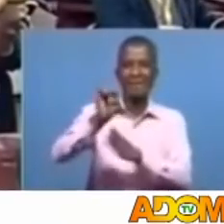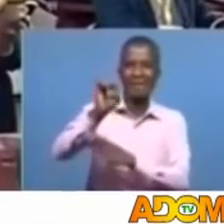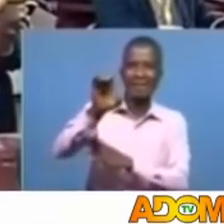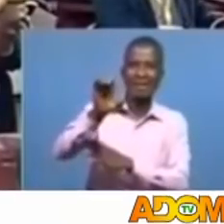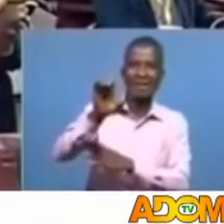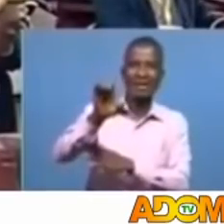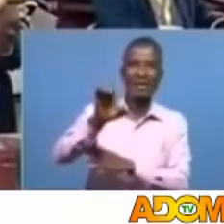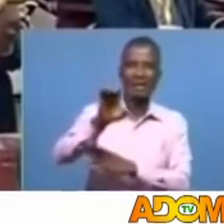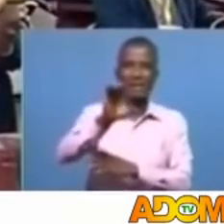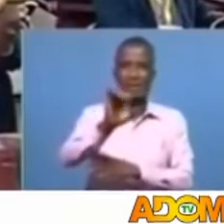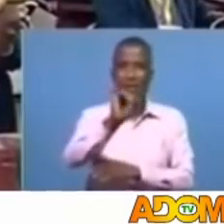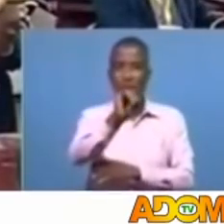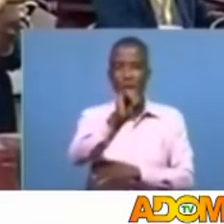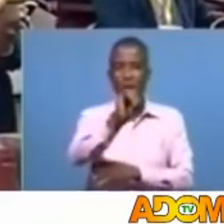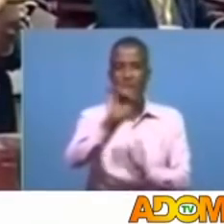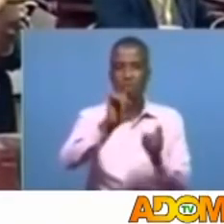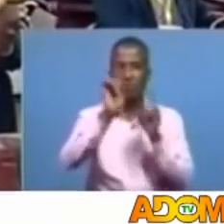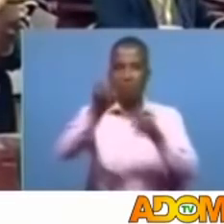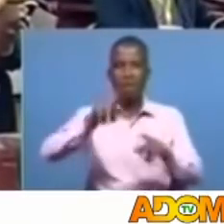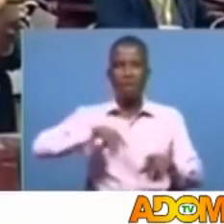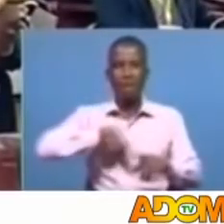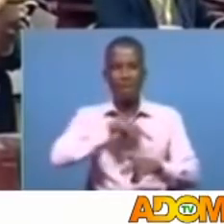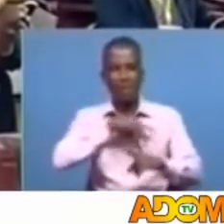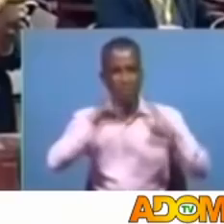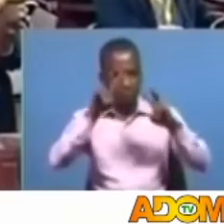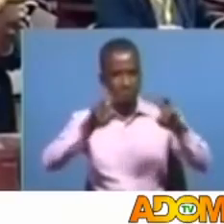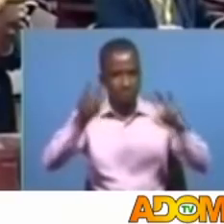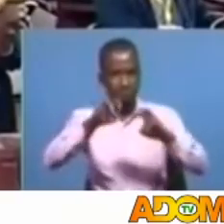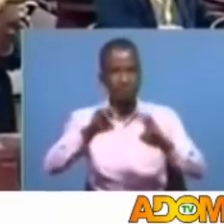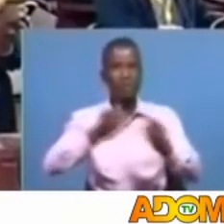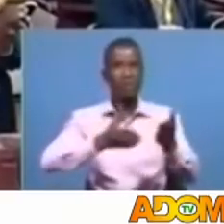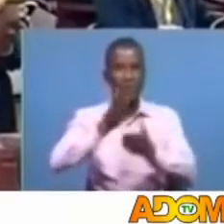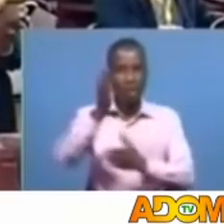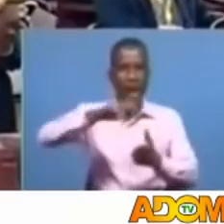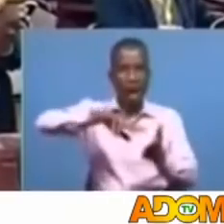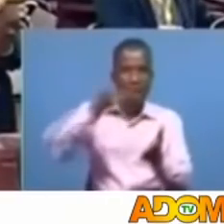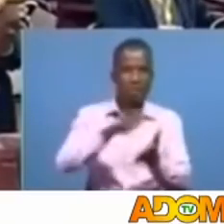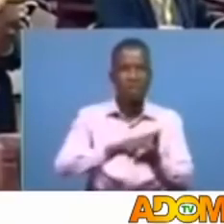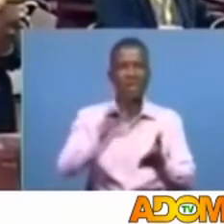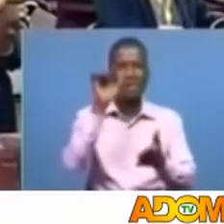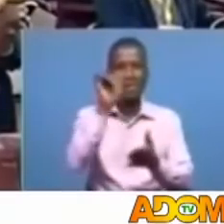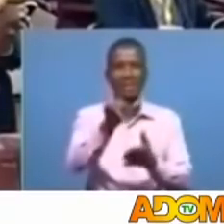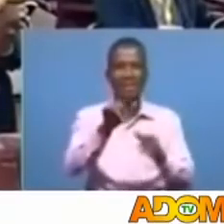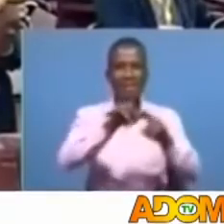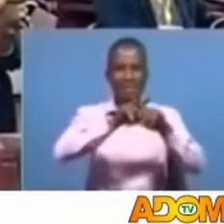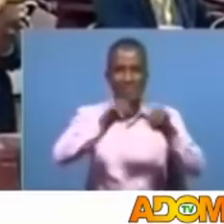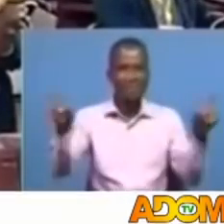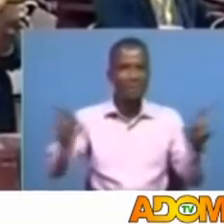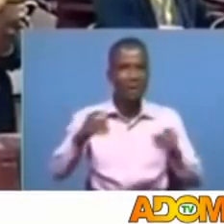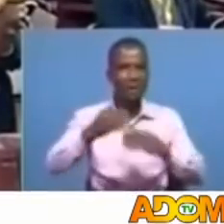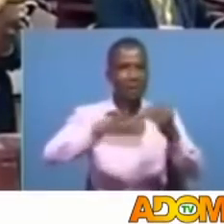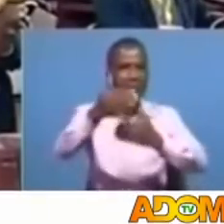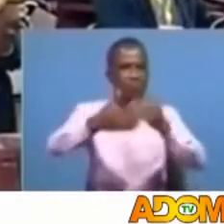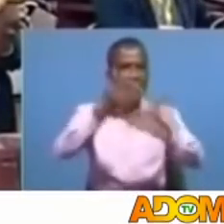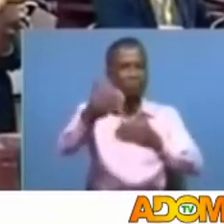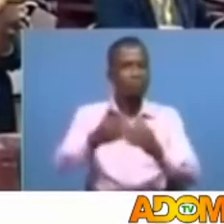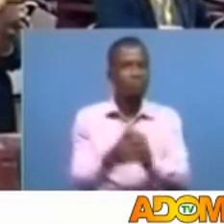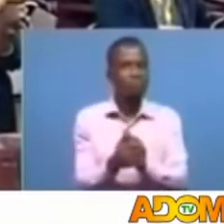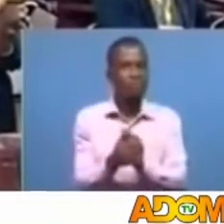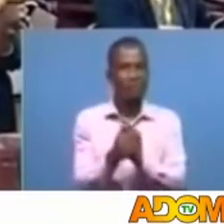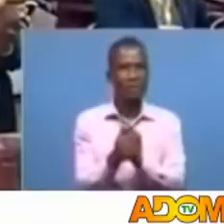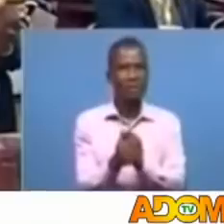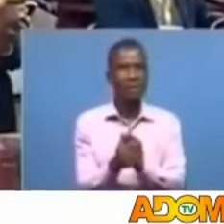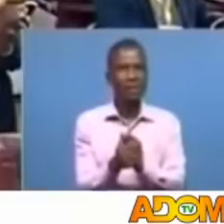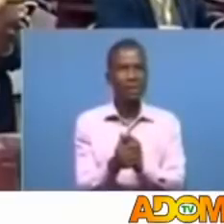who take the CIs to Parliament, and if there's no objection, it goes through. That is a different process from a